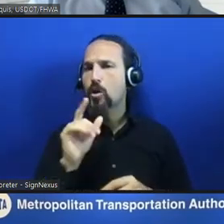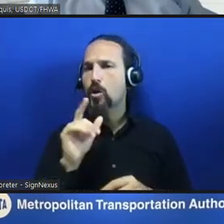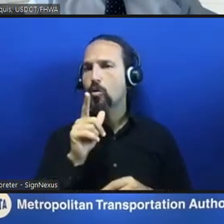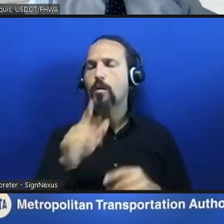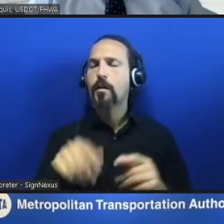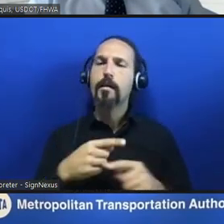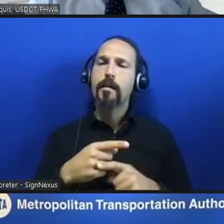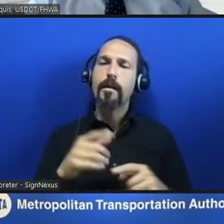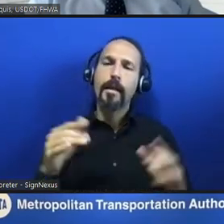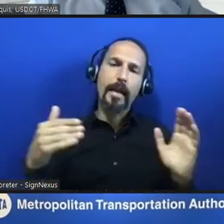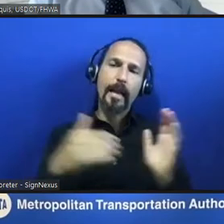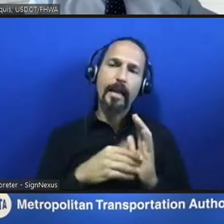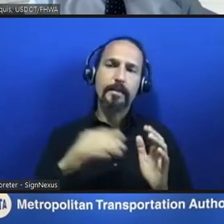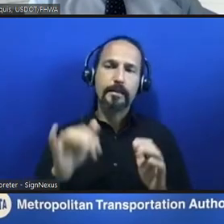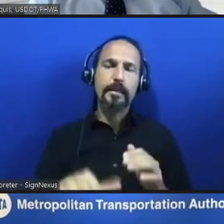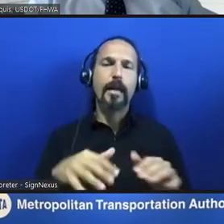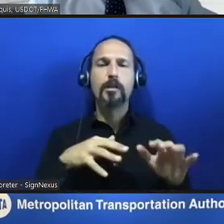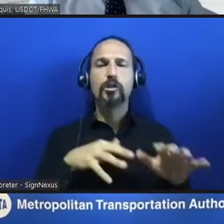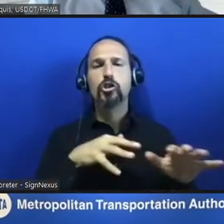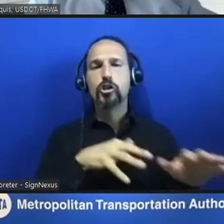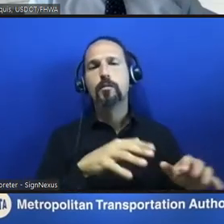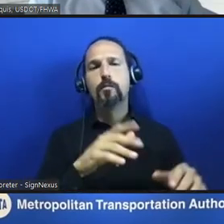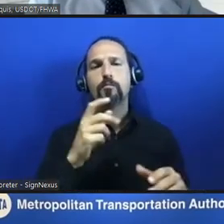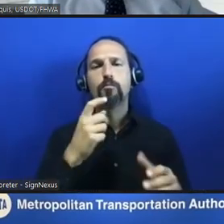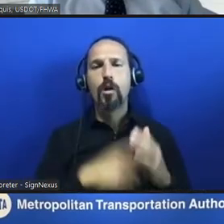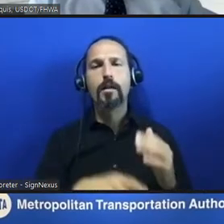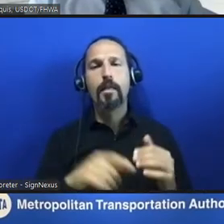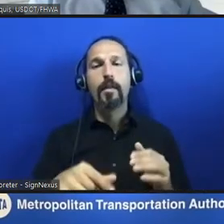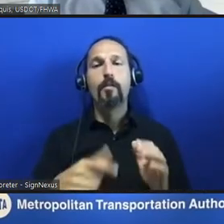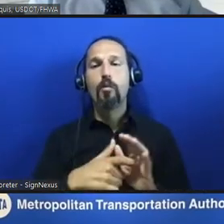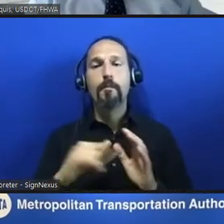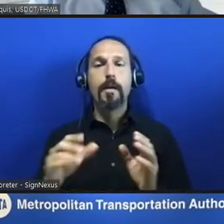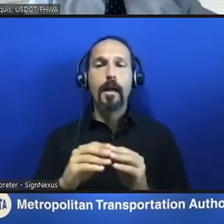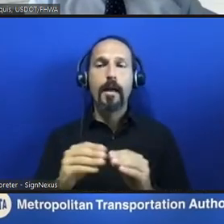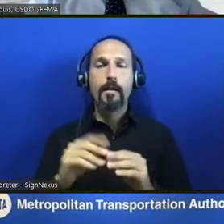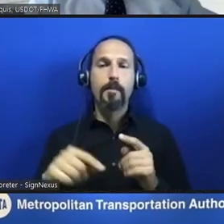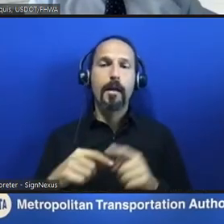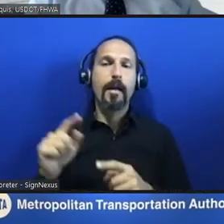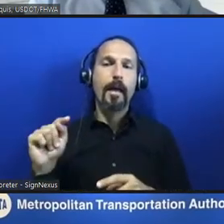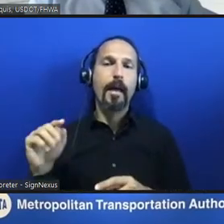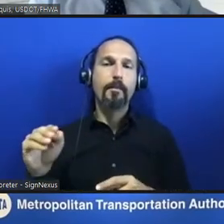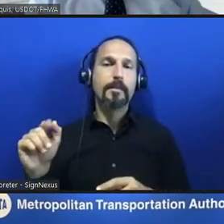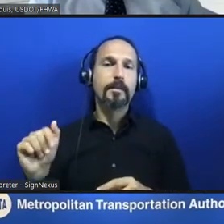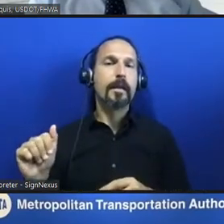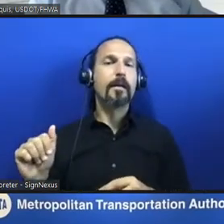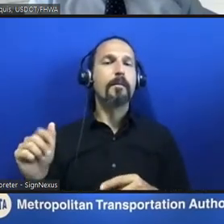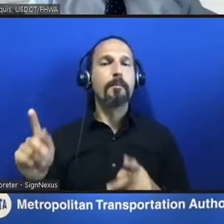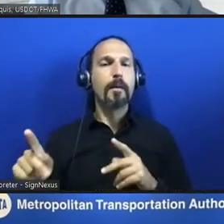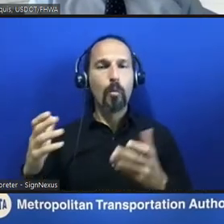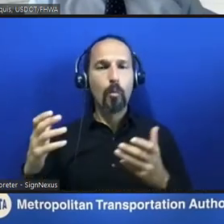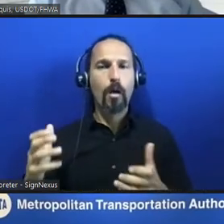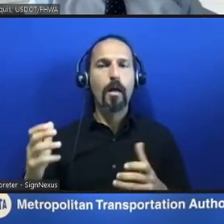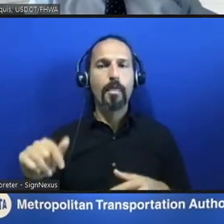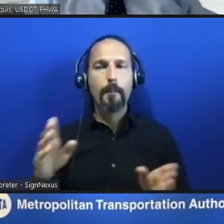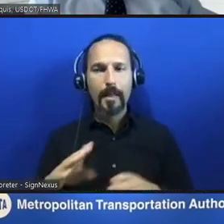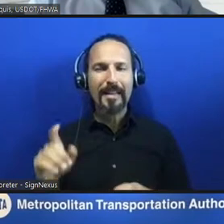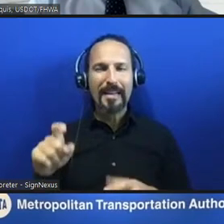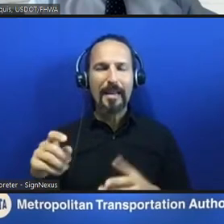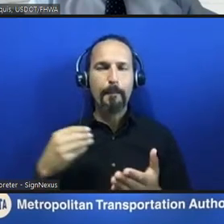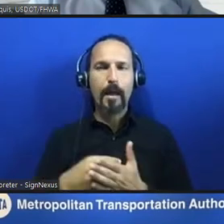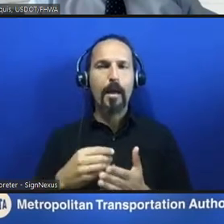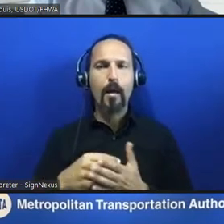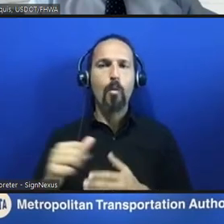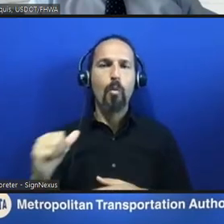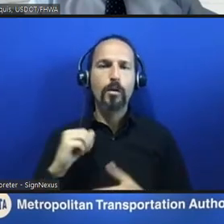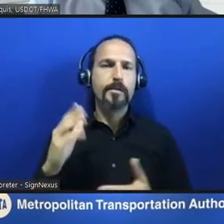congestion pricing these legally required meetings are addressing the MTA people who want the plan and need the money and will not stop